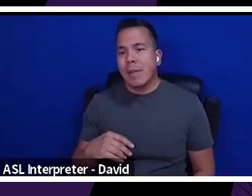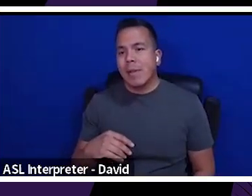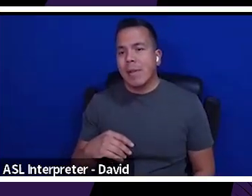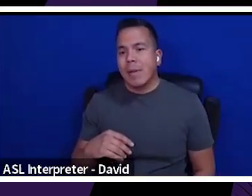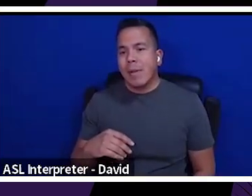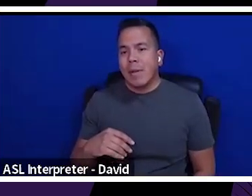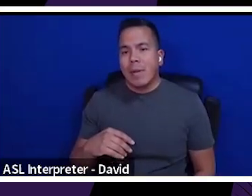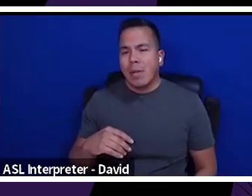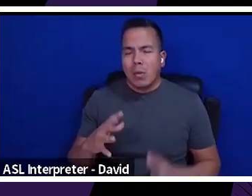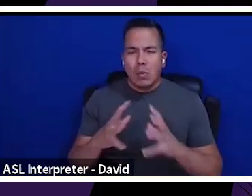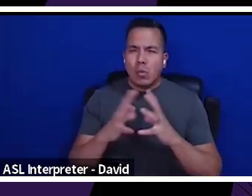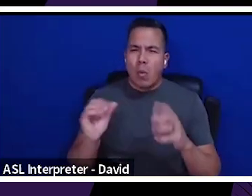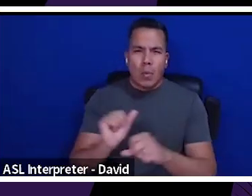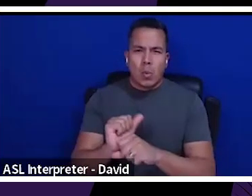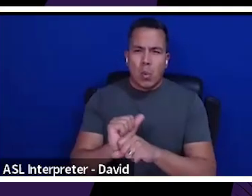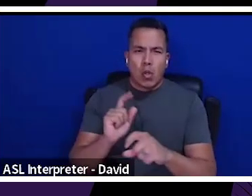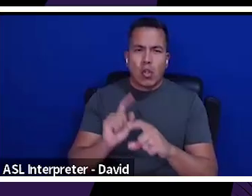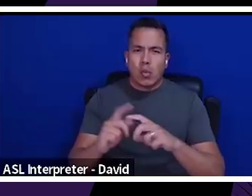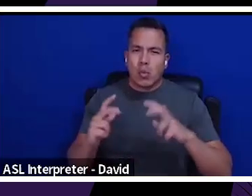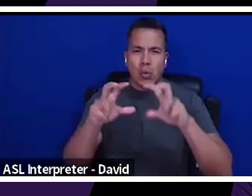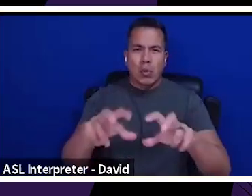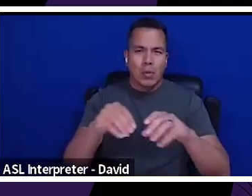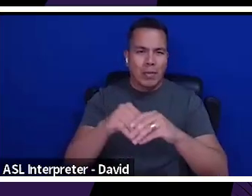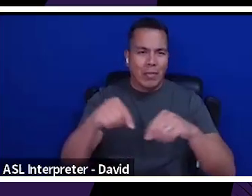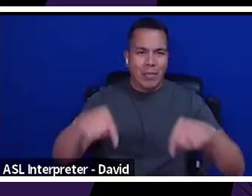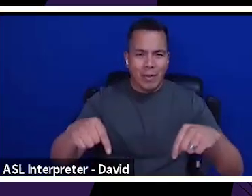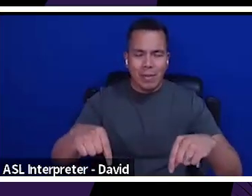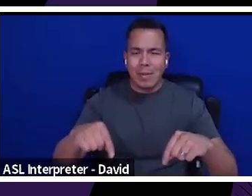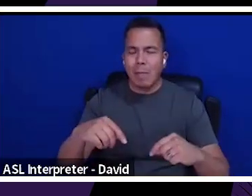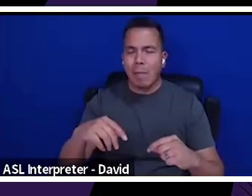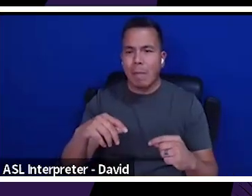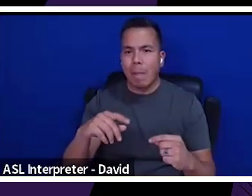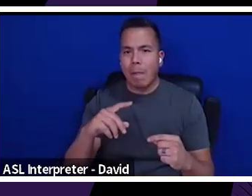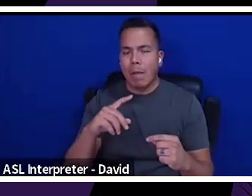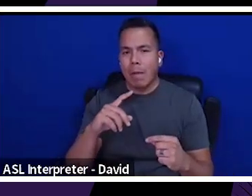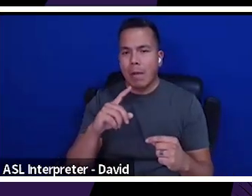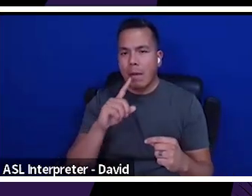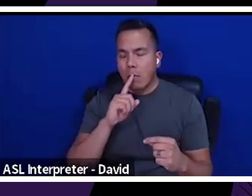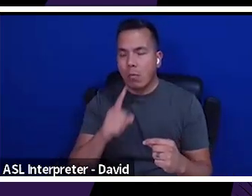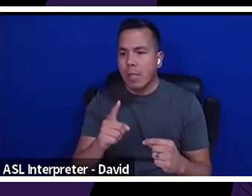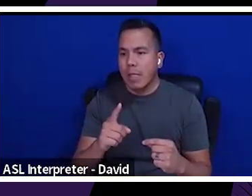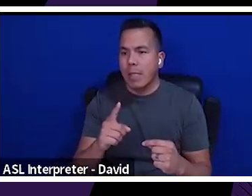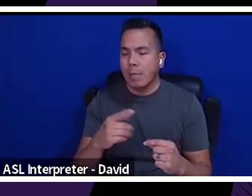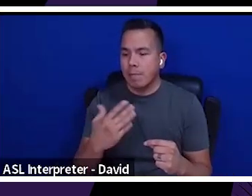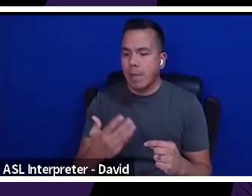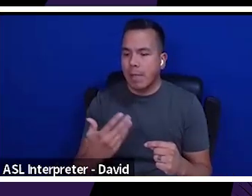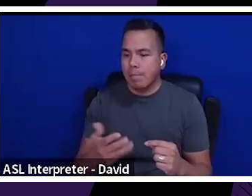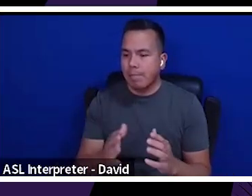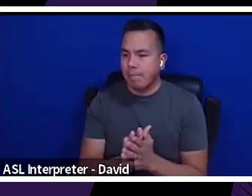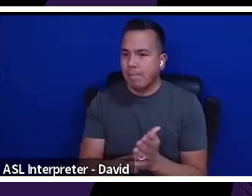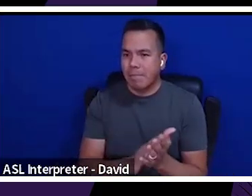There was so much work that was put into this, and it was really a